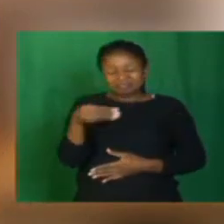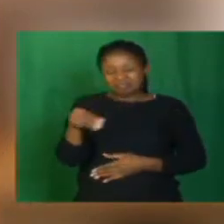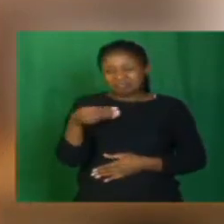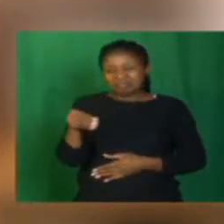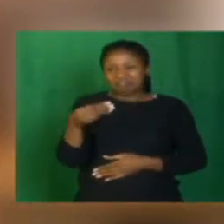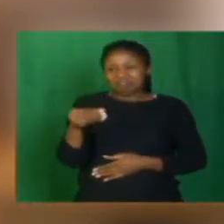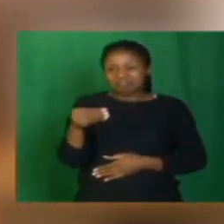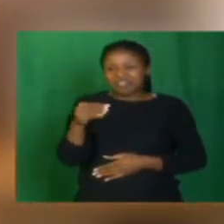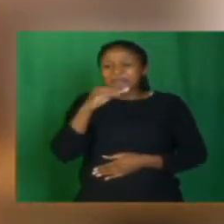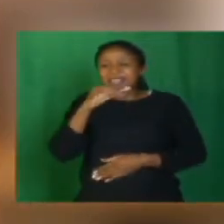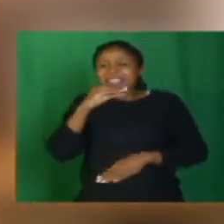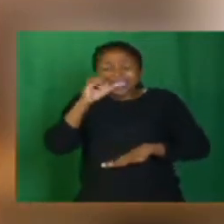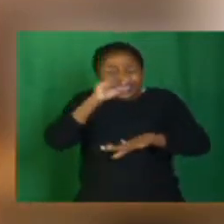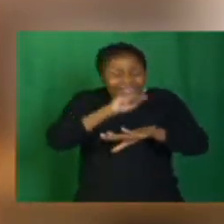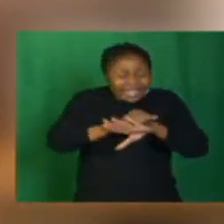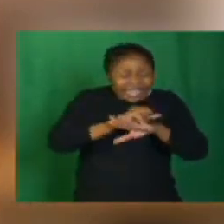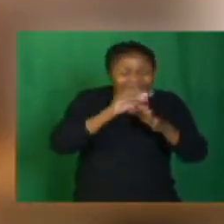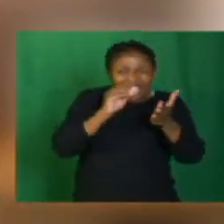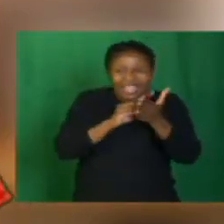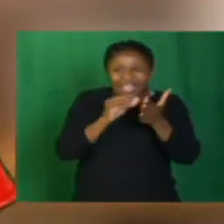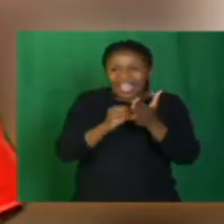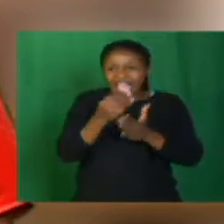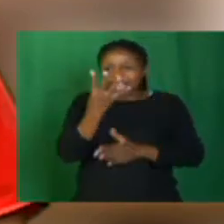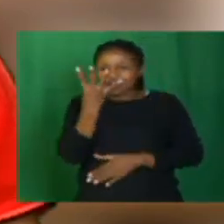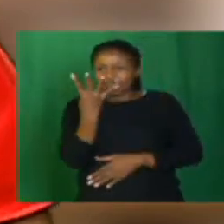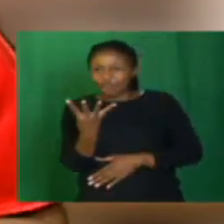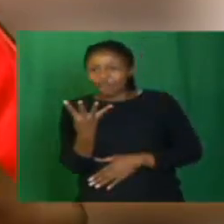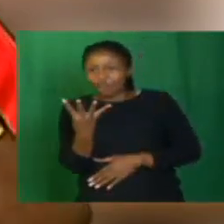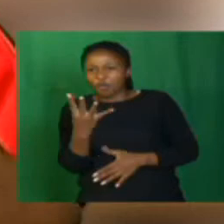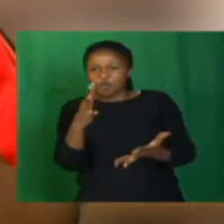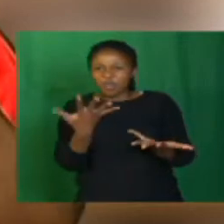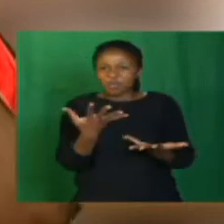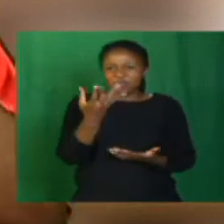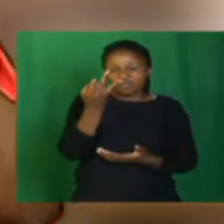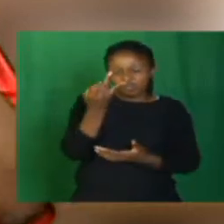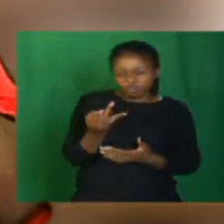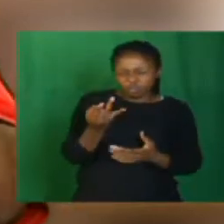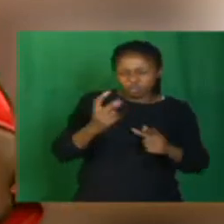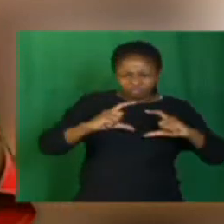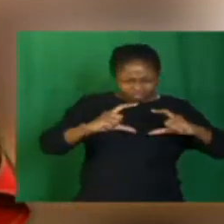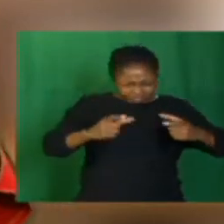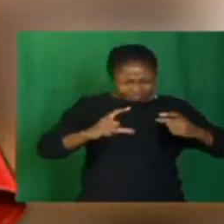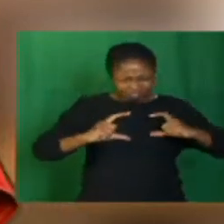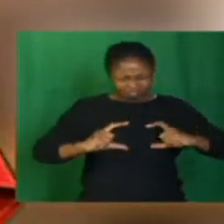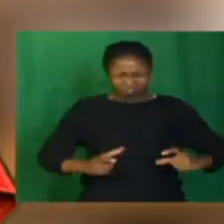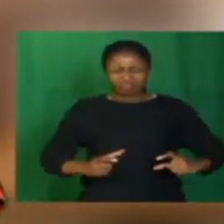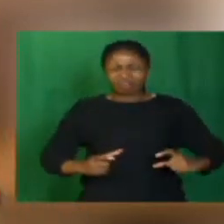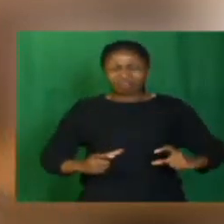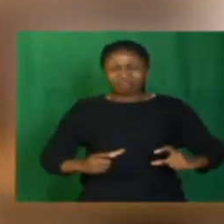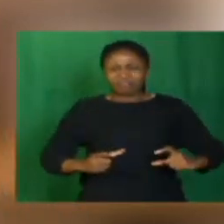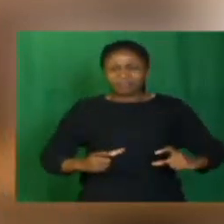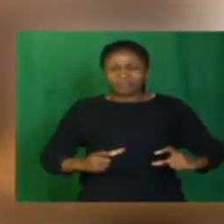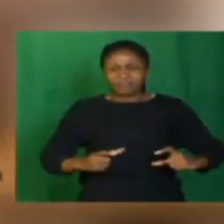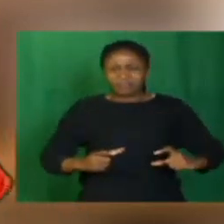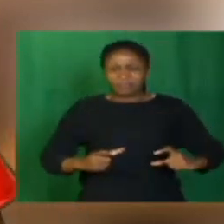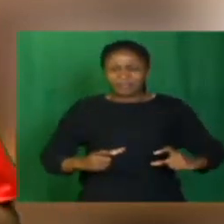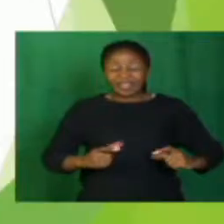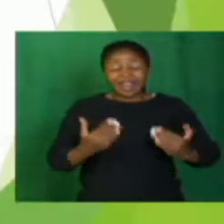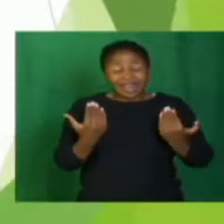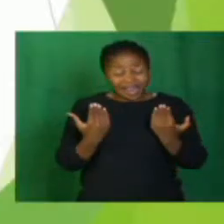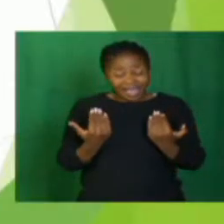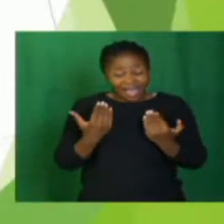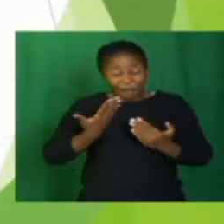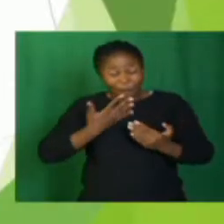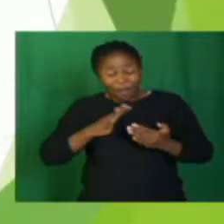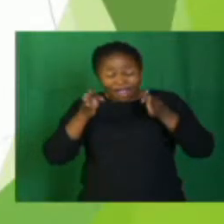where you are discussing points for the topic. How is each paragraph supposed to be structured?